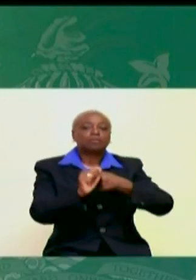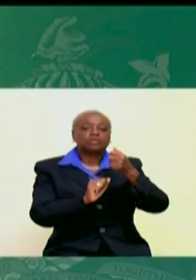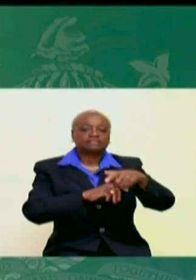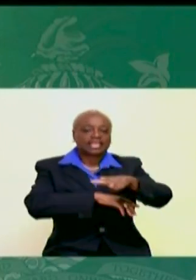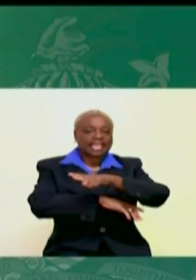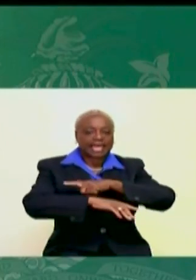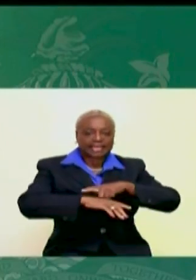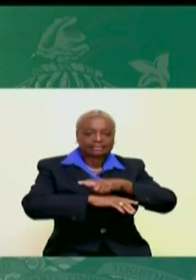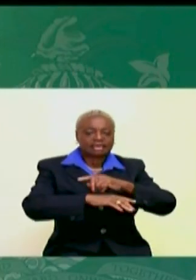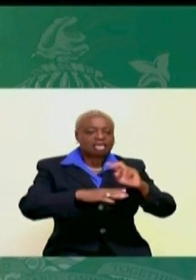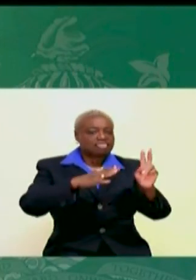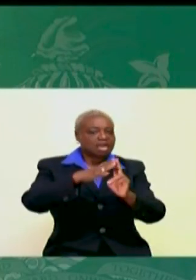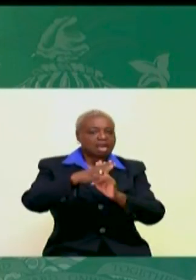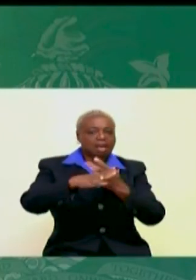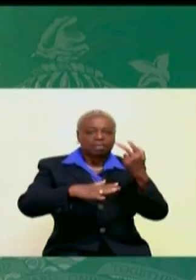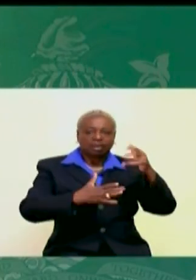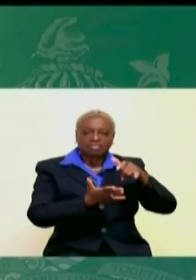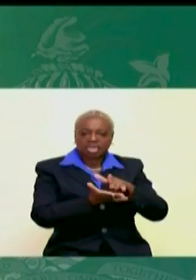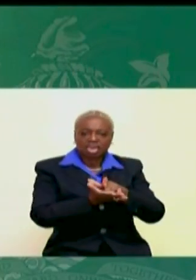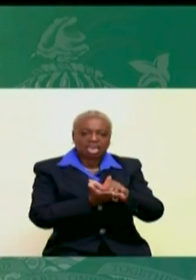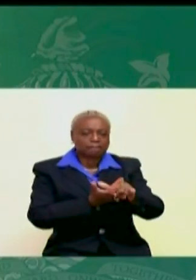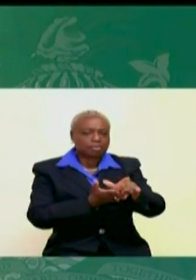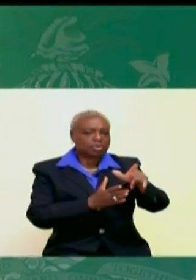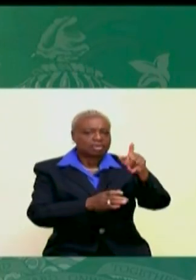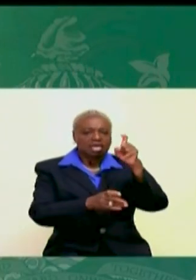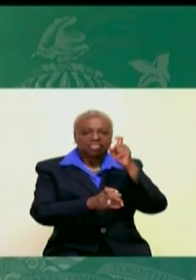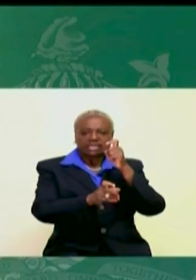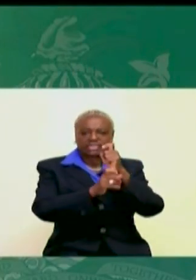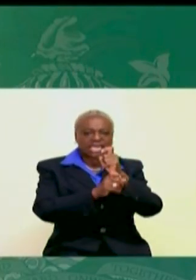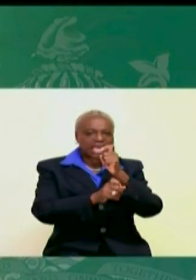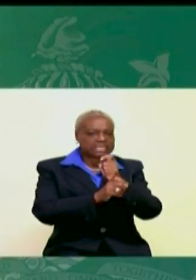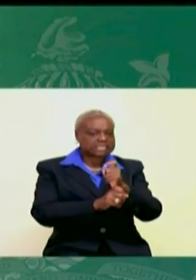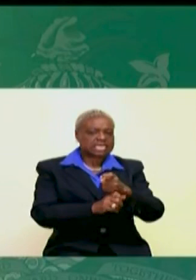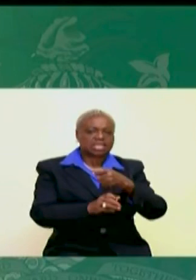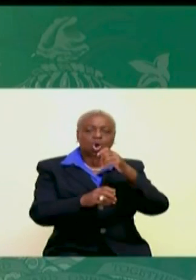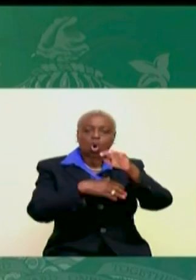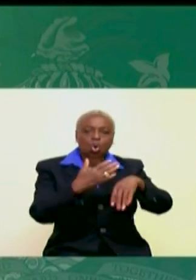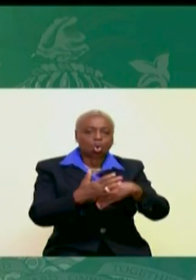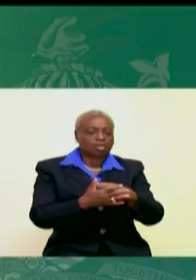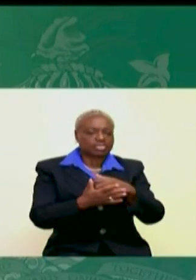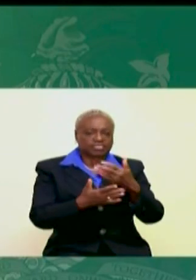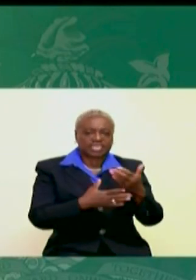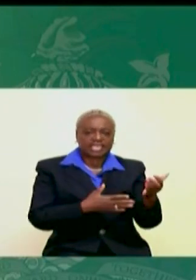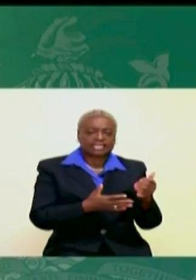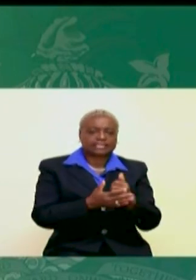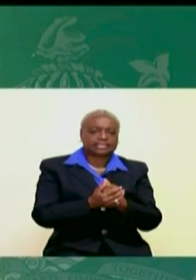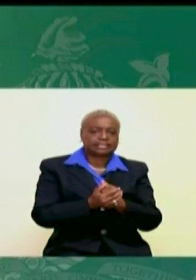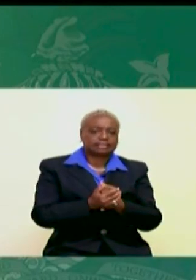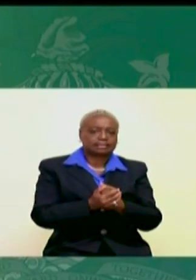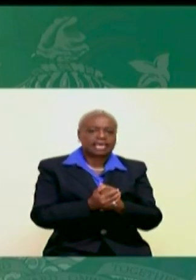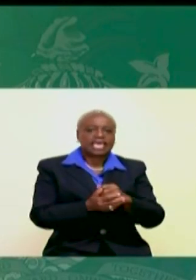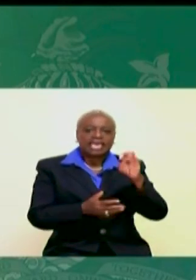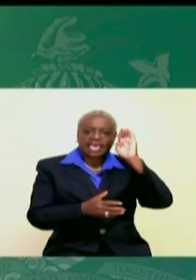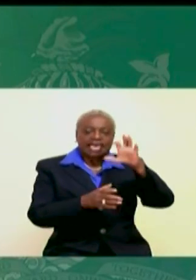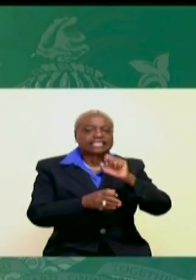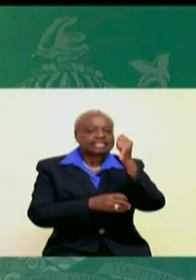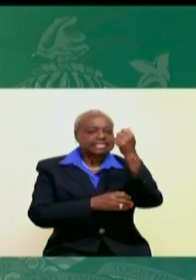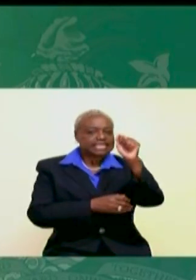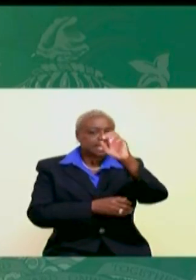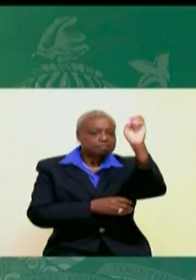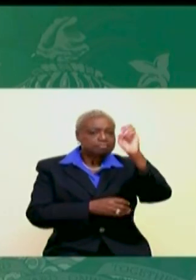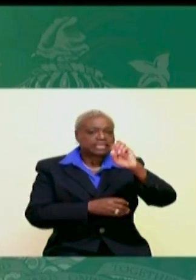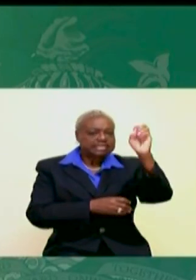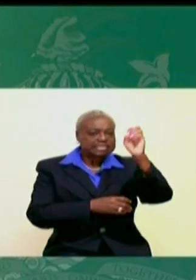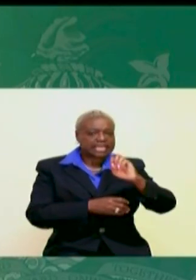public utilities, the taxi company, and almost everything else affecting the life of the island. He gets up to 10% of the gross receipts